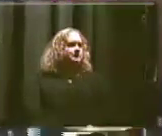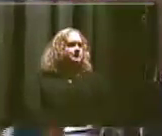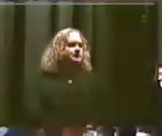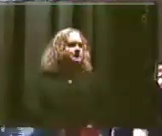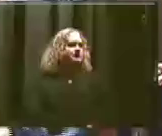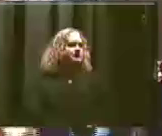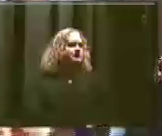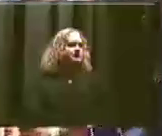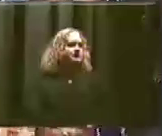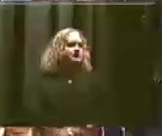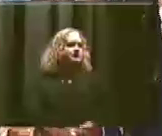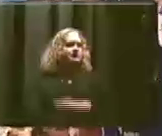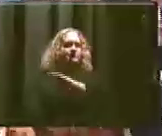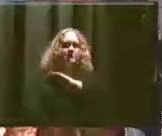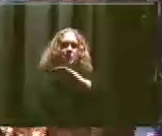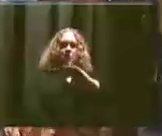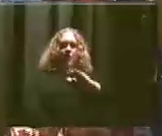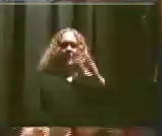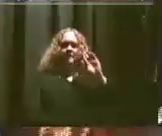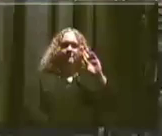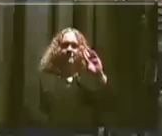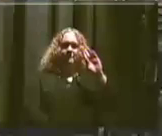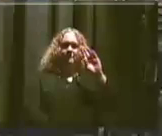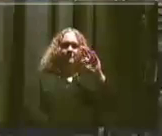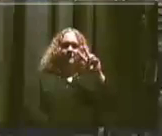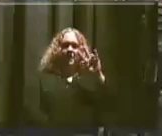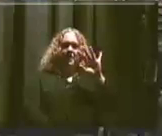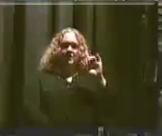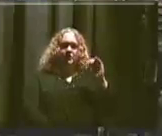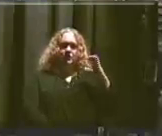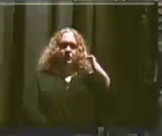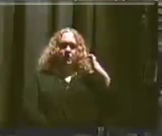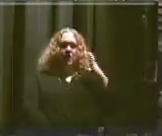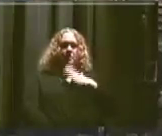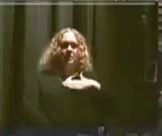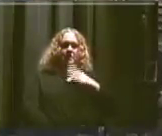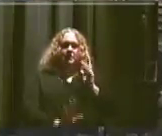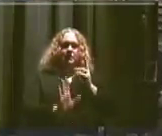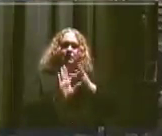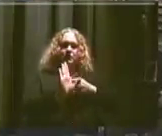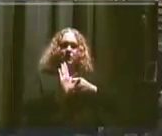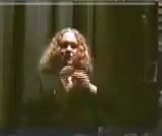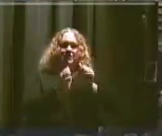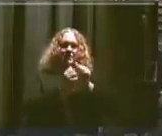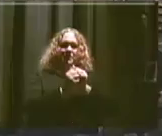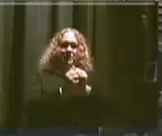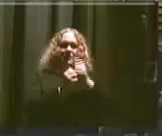Board Vice Chair, will you please join them for a photograph? Thank you. You might as well just stay up.